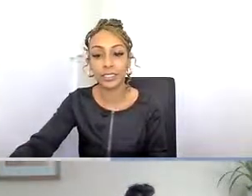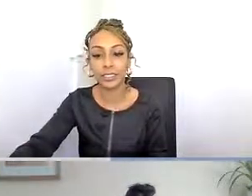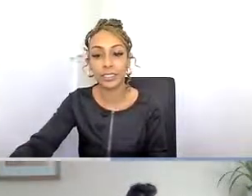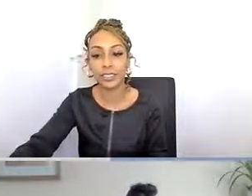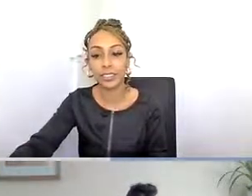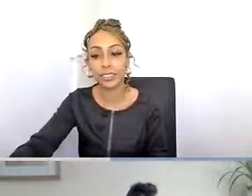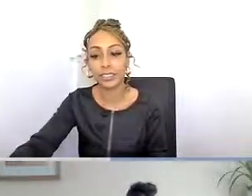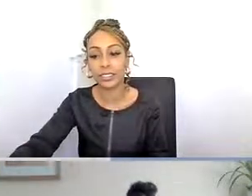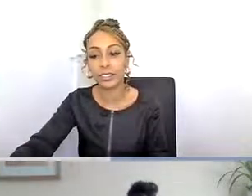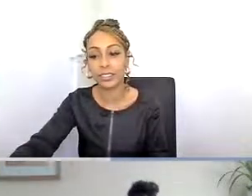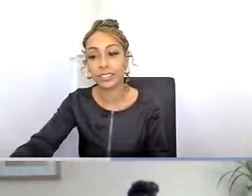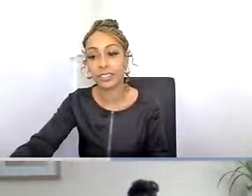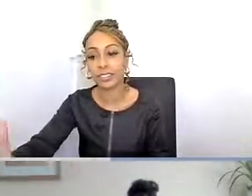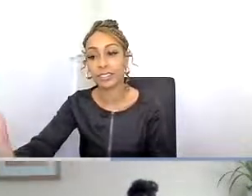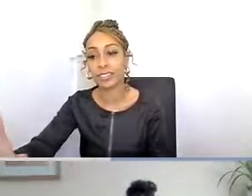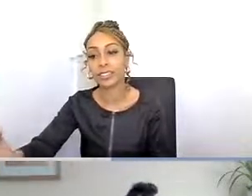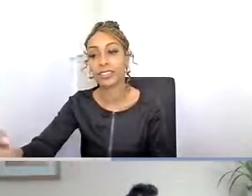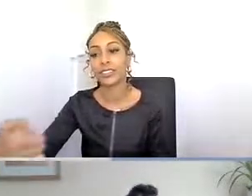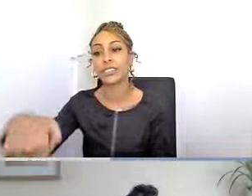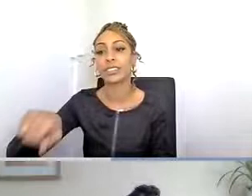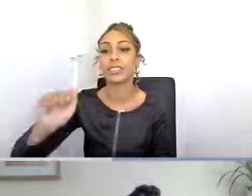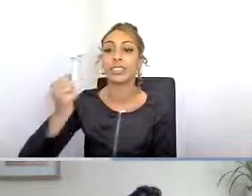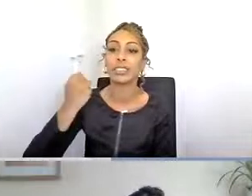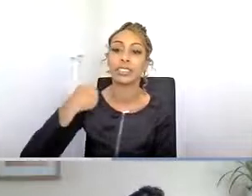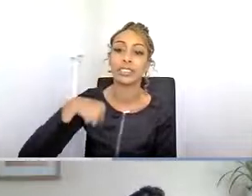about another really recent acquisition,